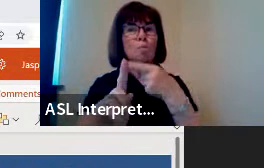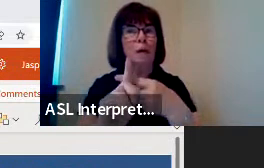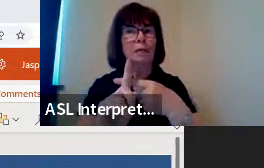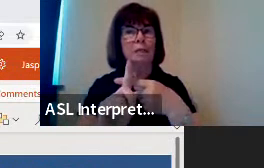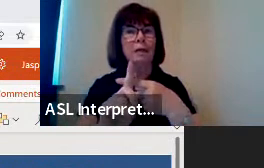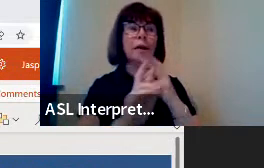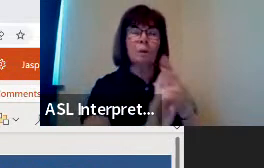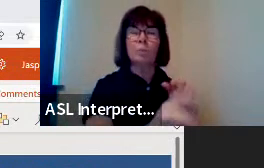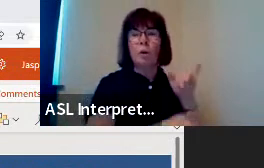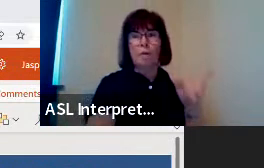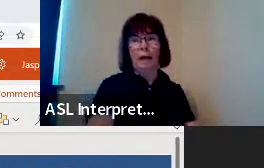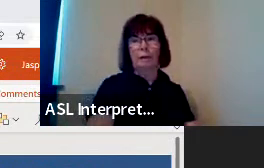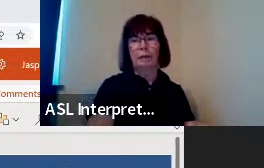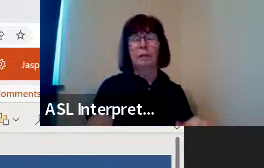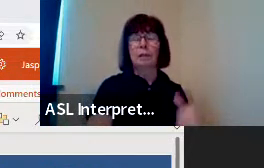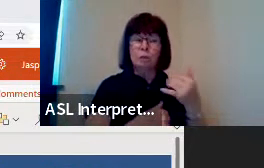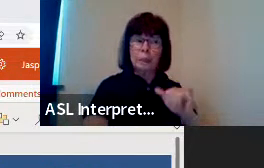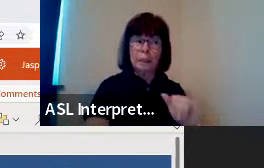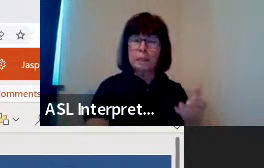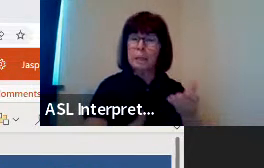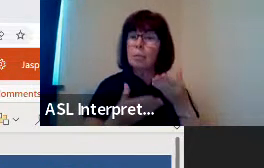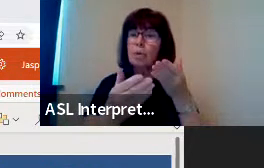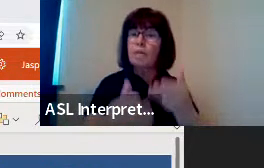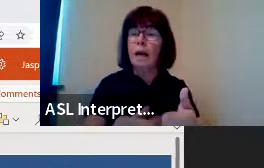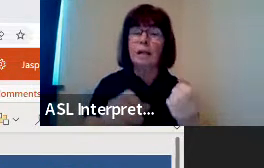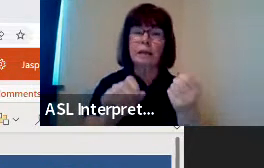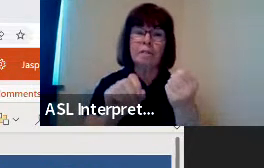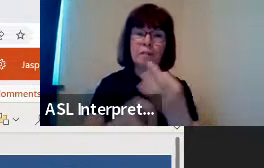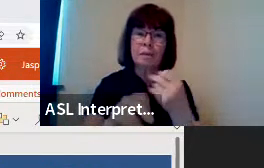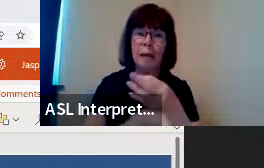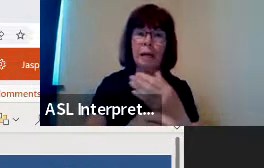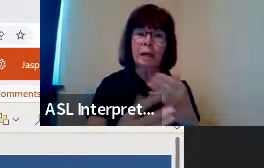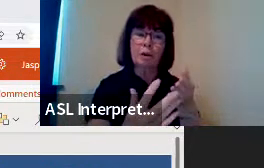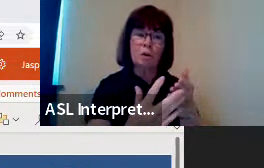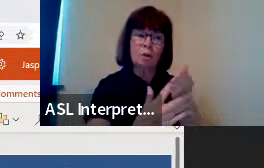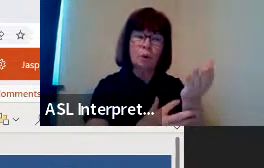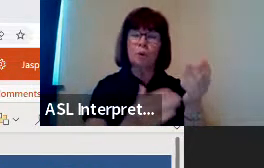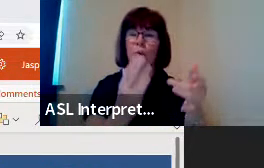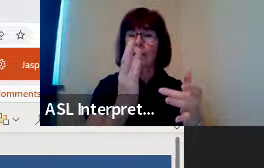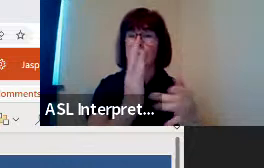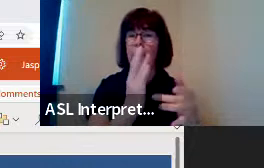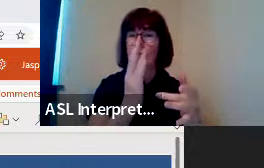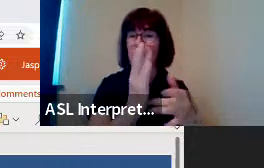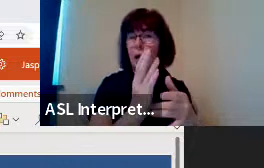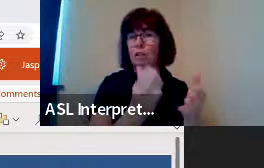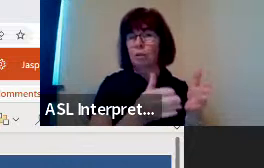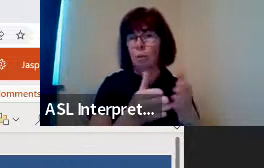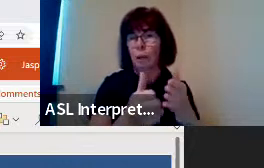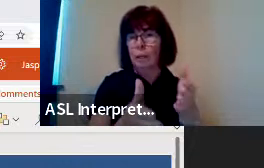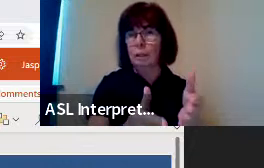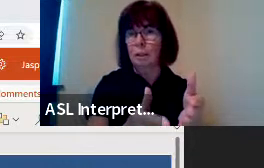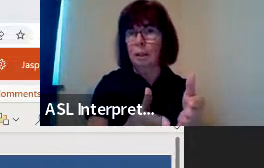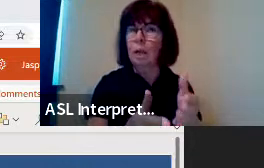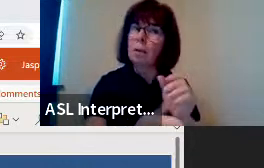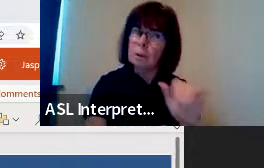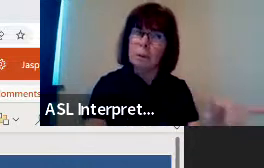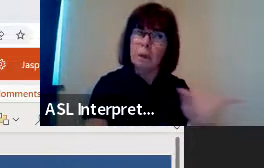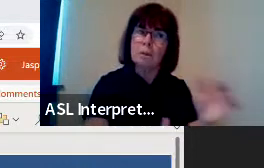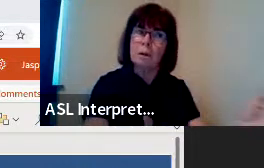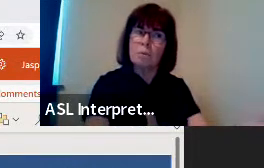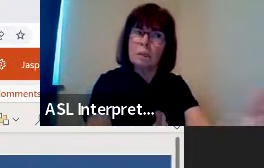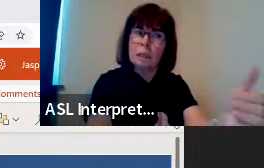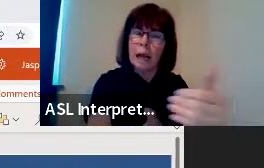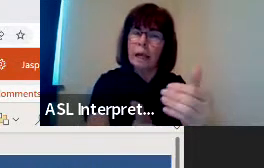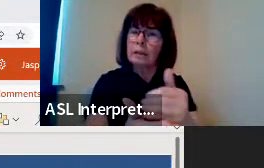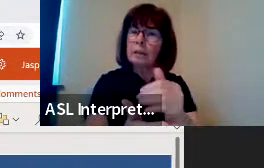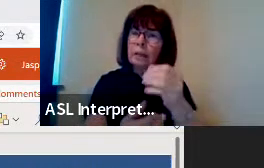still provide feedback to them through technological ways, as well as collect information from them if